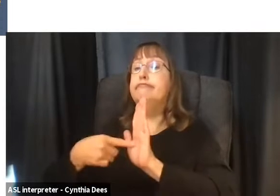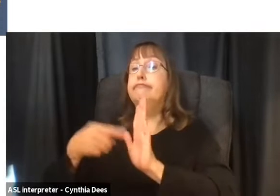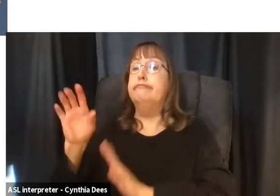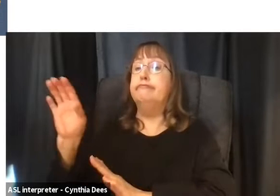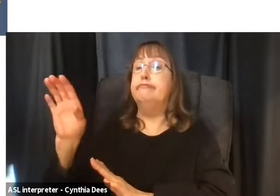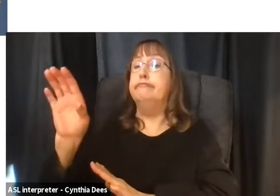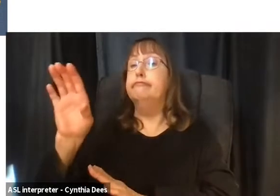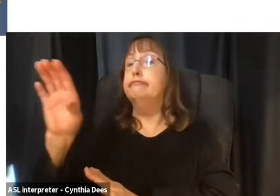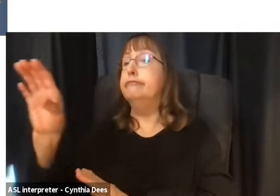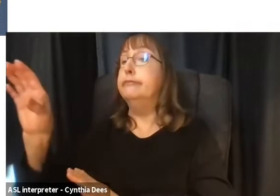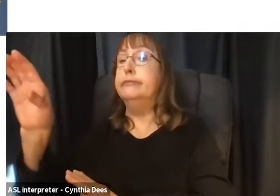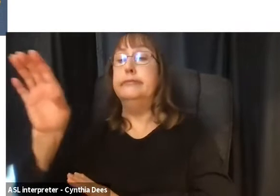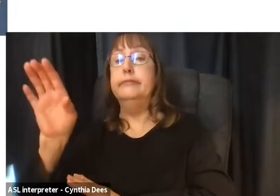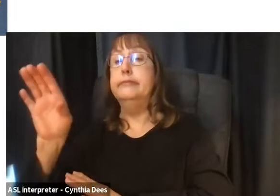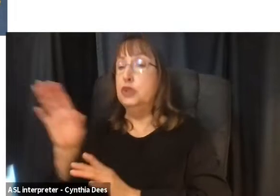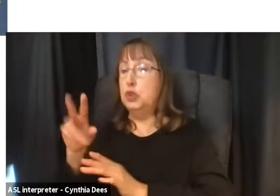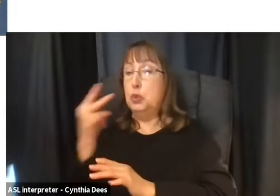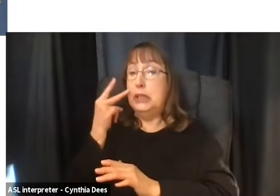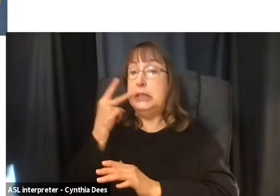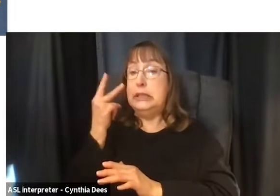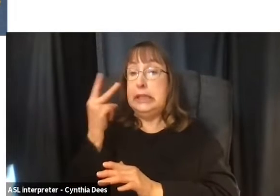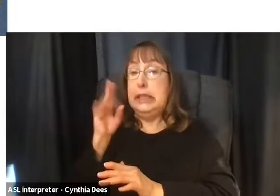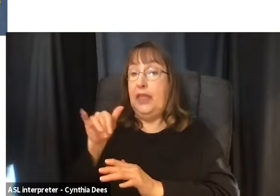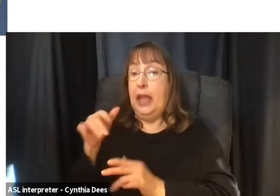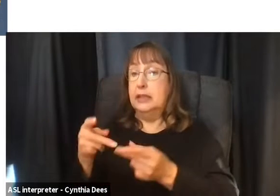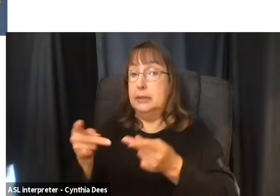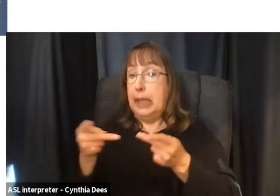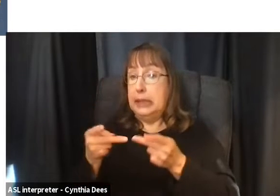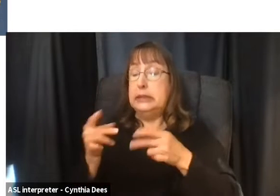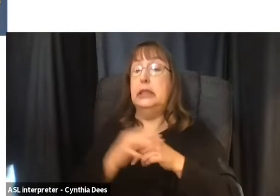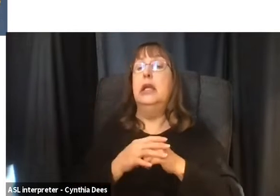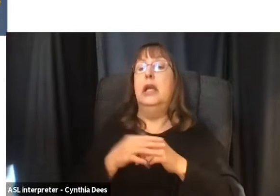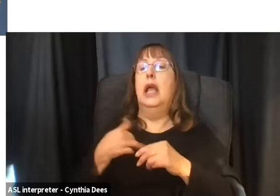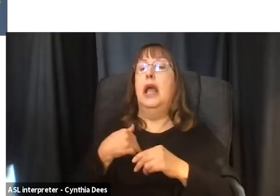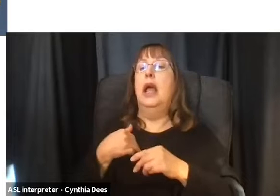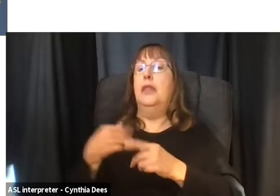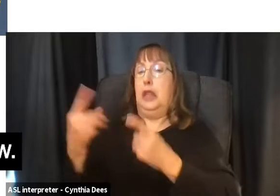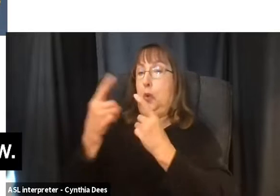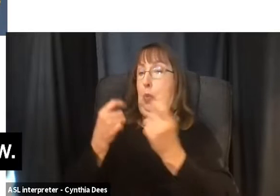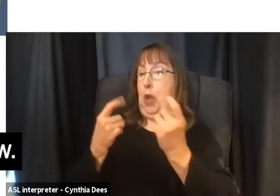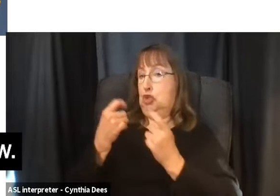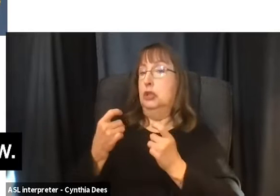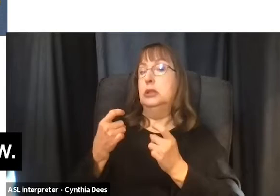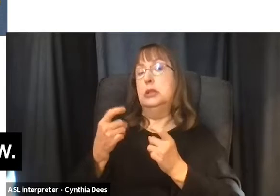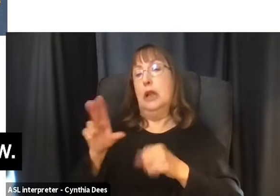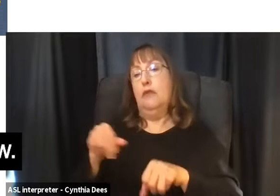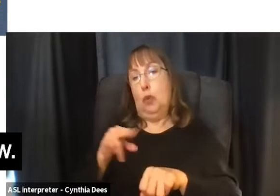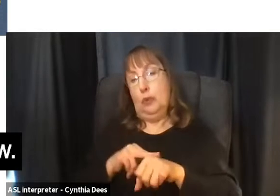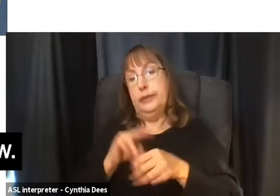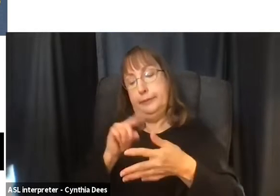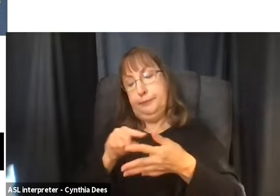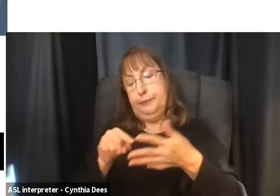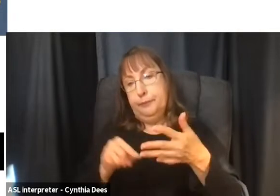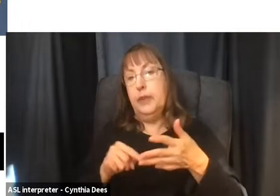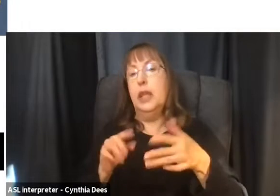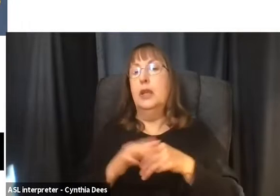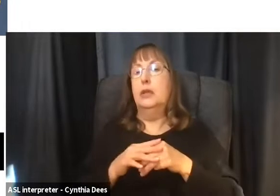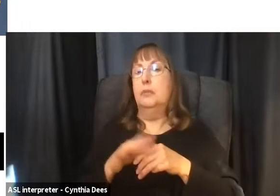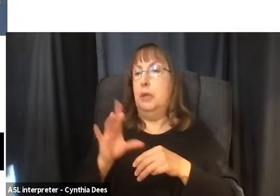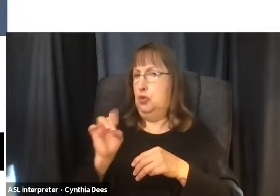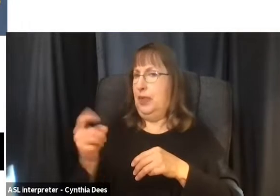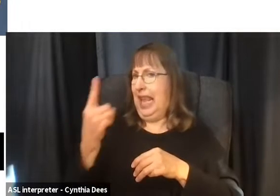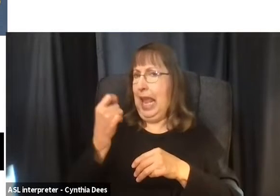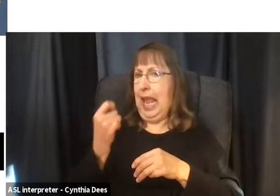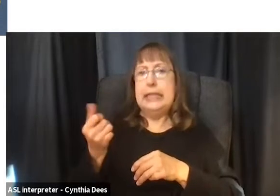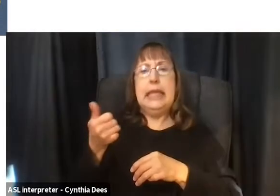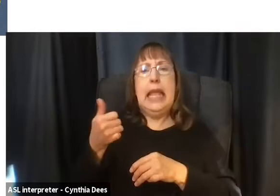space. Questions that you are asked. So they are normally, of course, asking questions within the interview. Do they ask